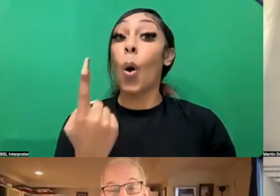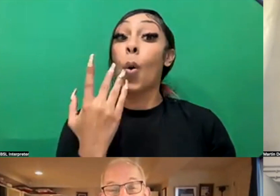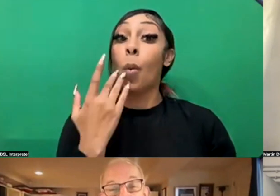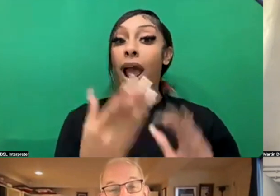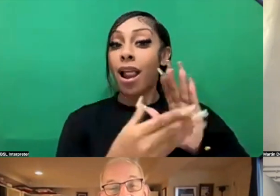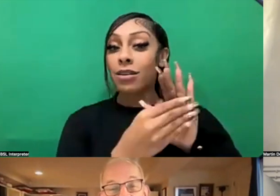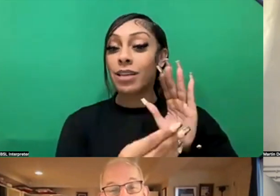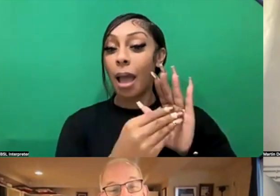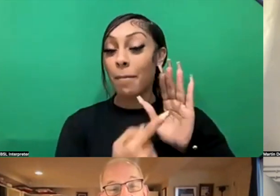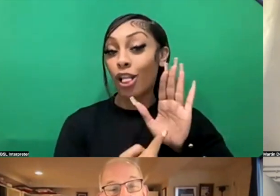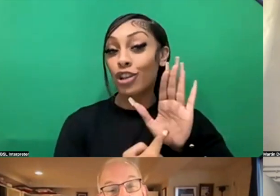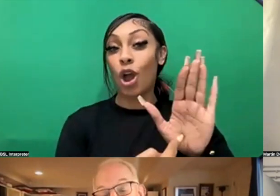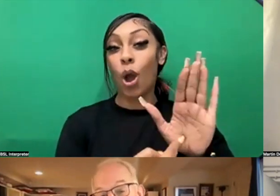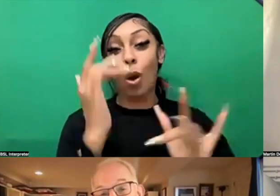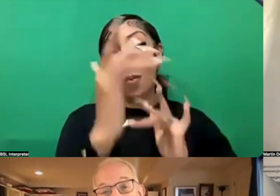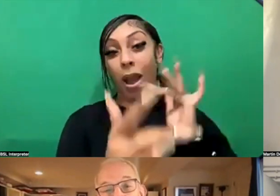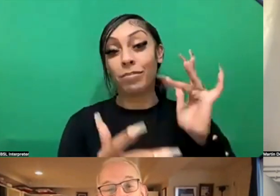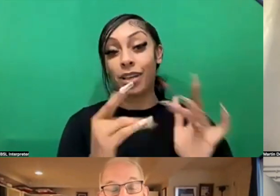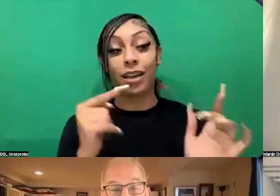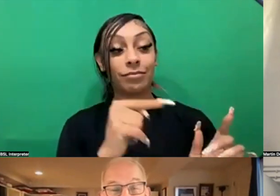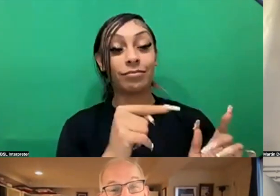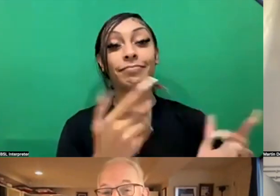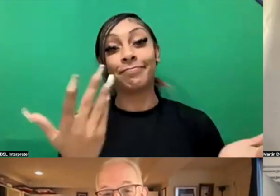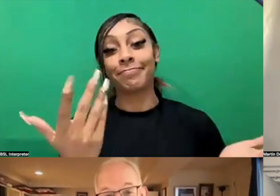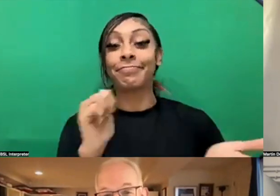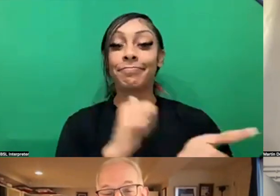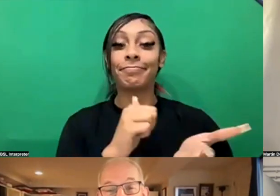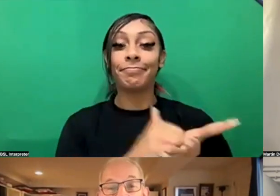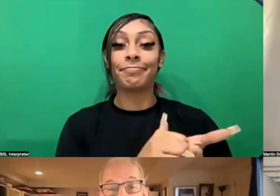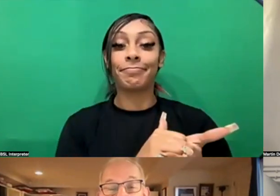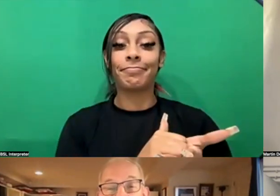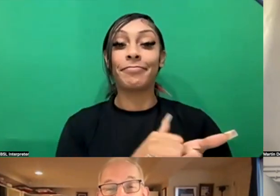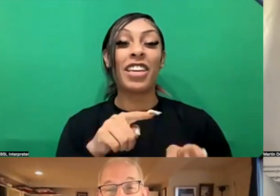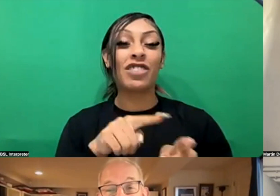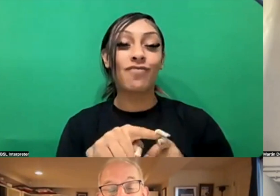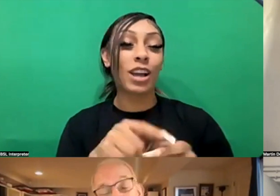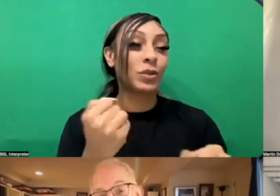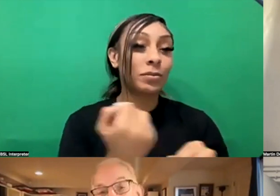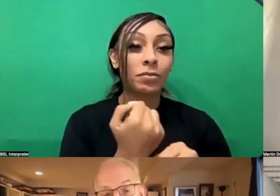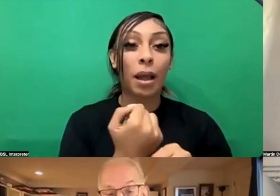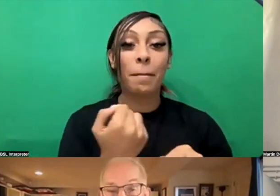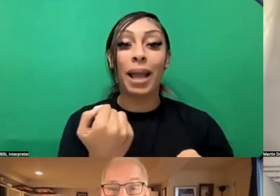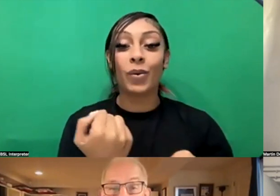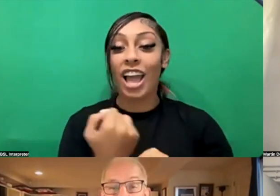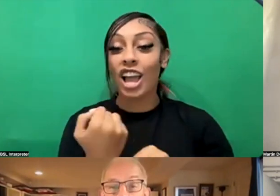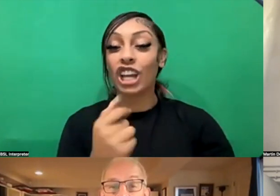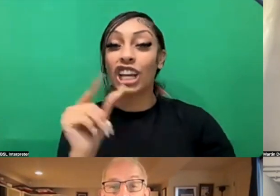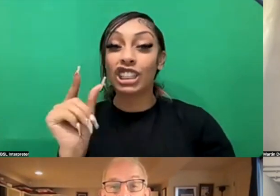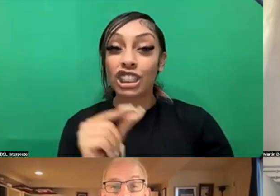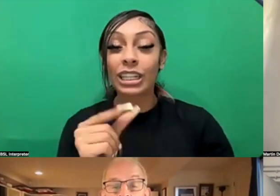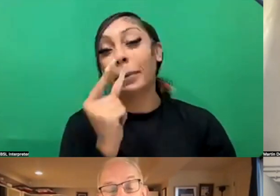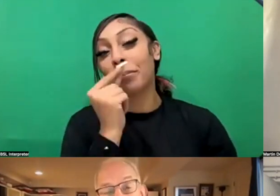on the website, then it's just a matter of doing things as cheaply as possible. And that's where it gets into